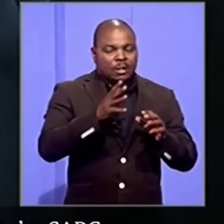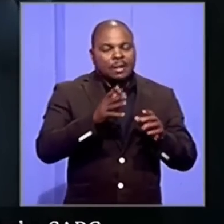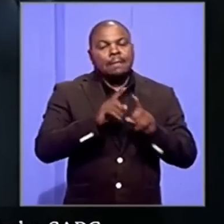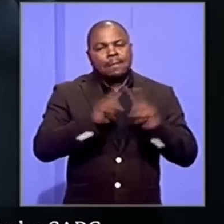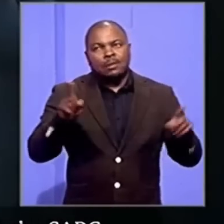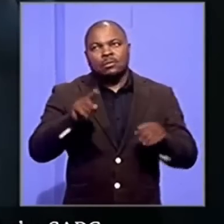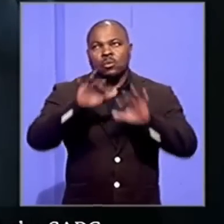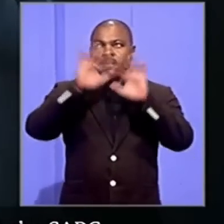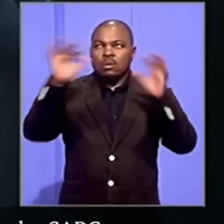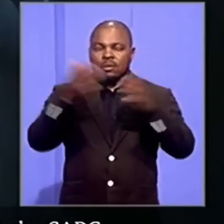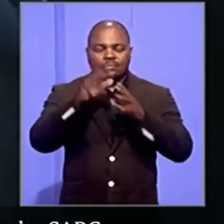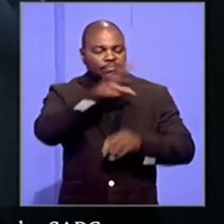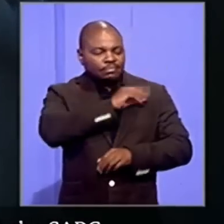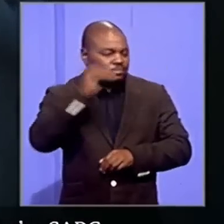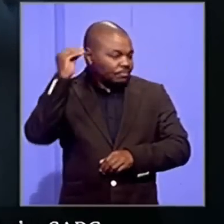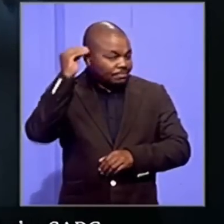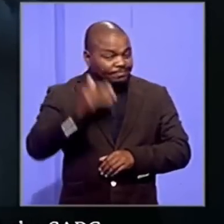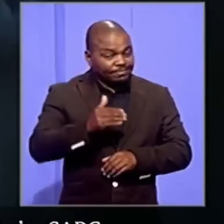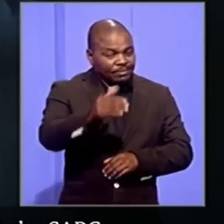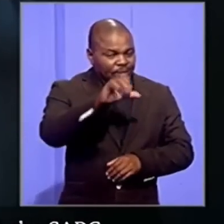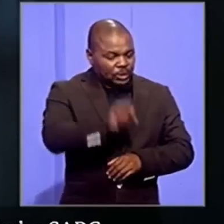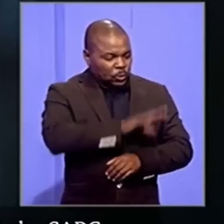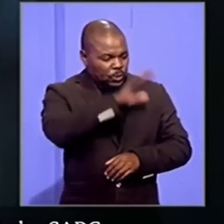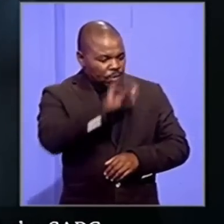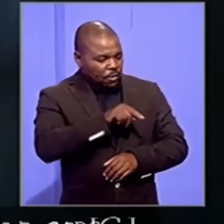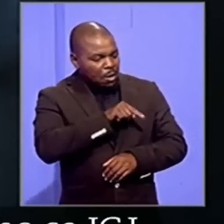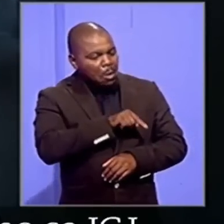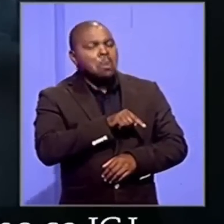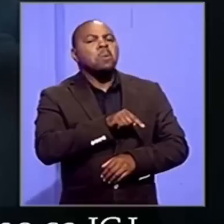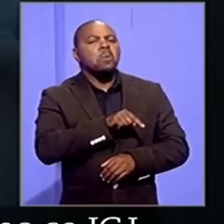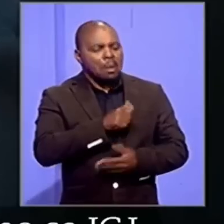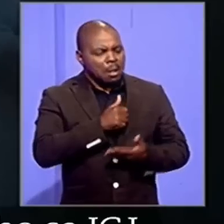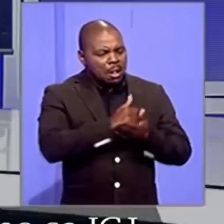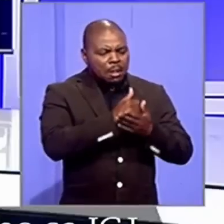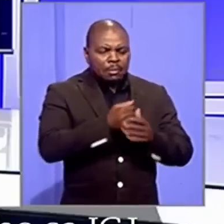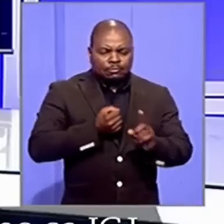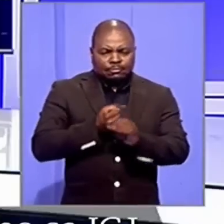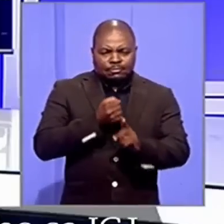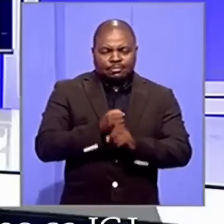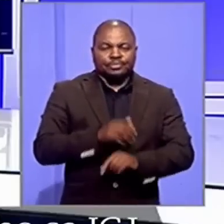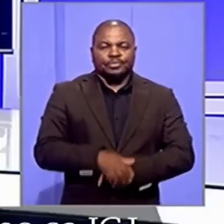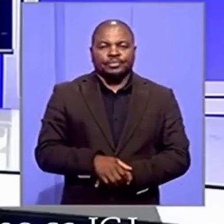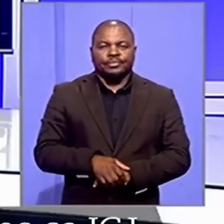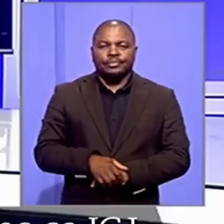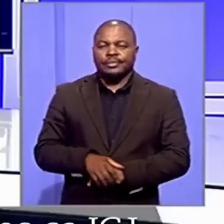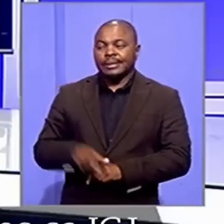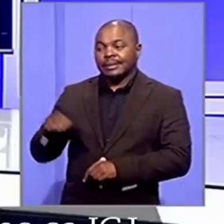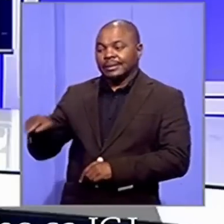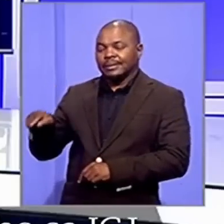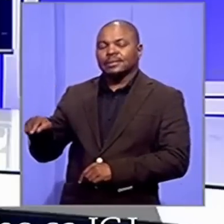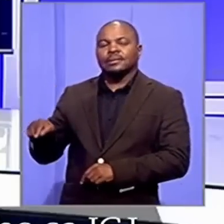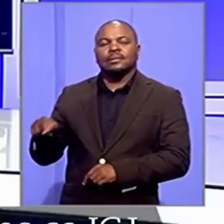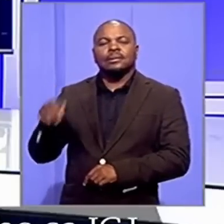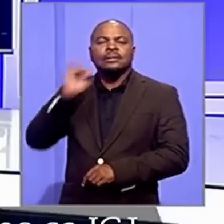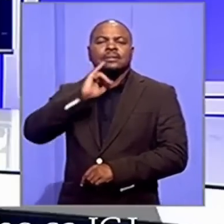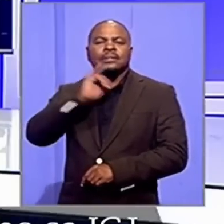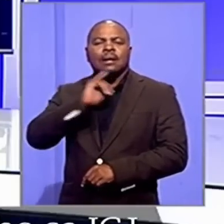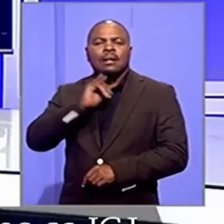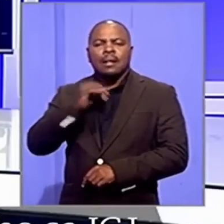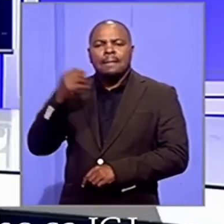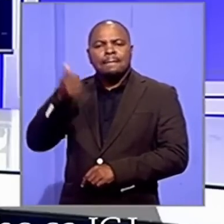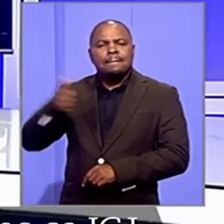e ileng ya ema ha batho ba ne ba finetswe. Tonakgolo ya Israel Benjamin Netanyahu le yena